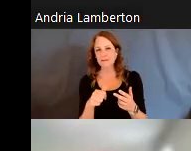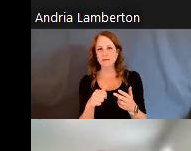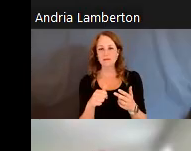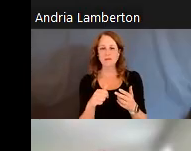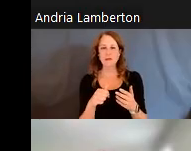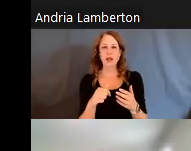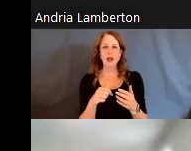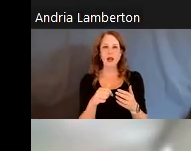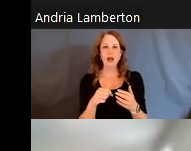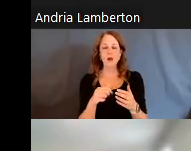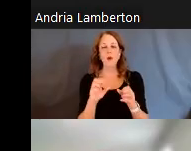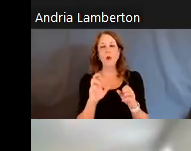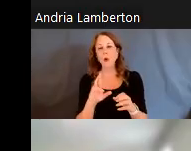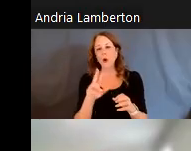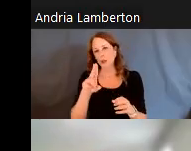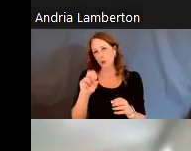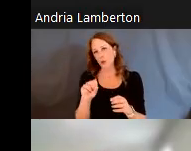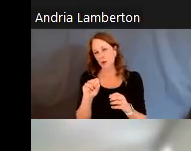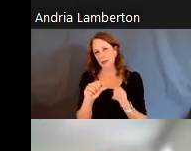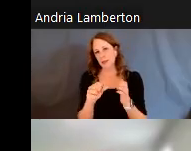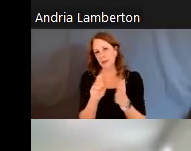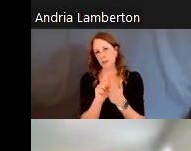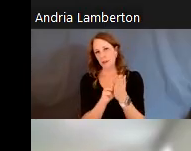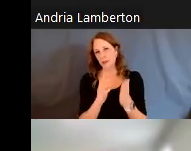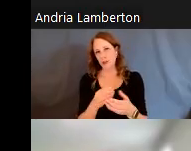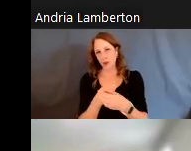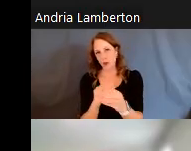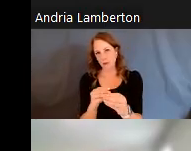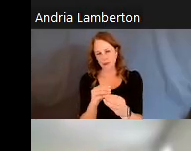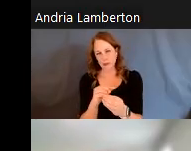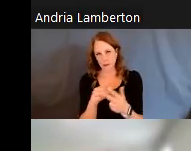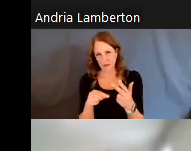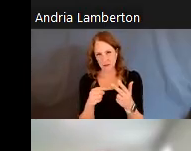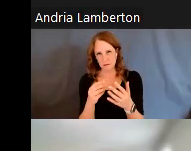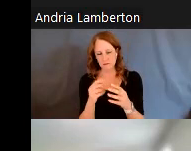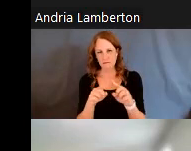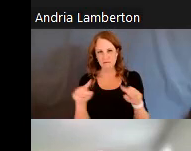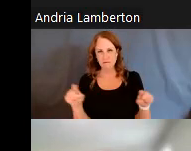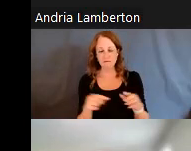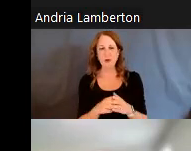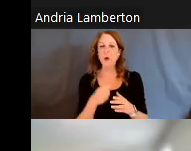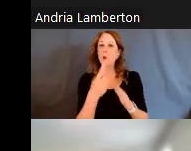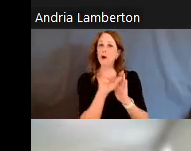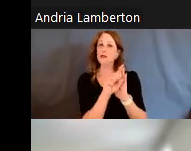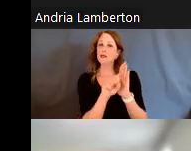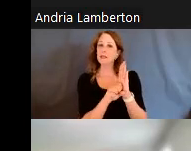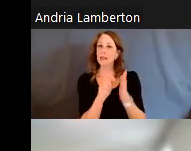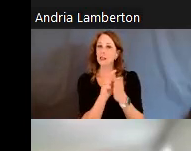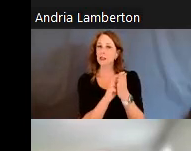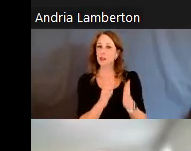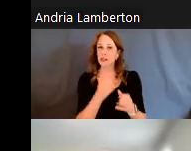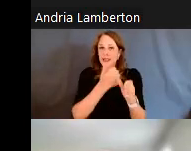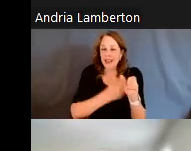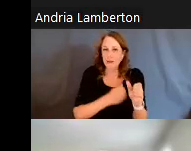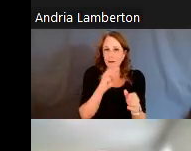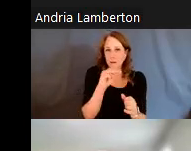United States attorney's offices. There's one state's attorney in every Maryland